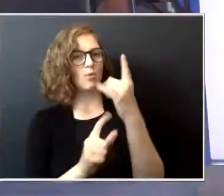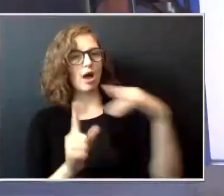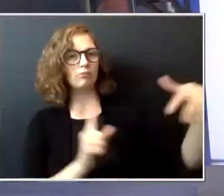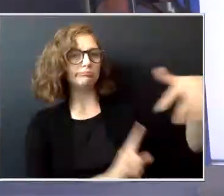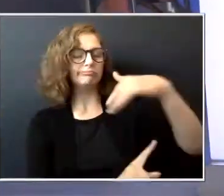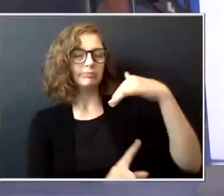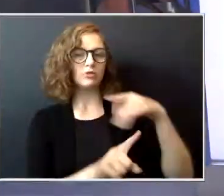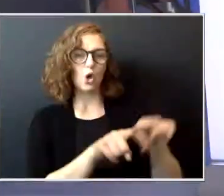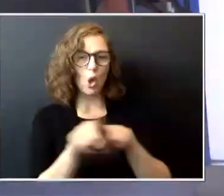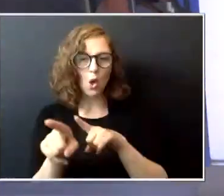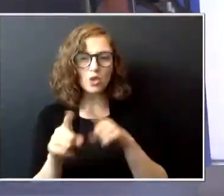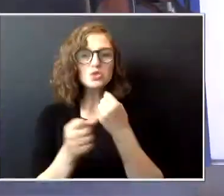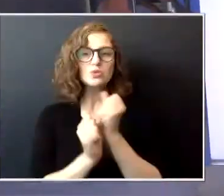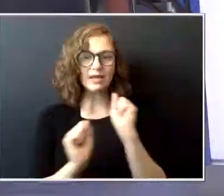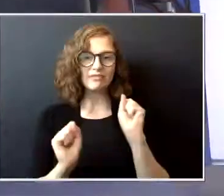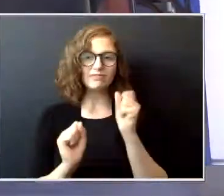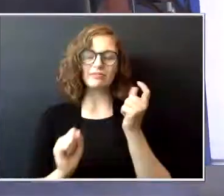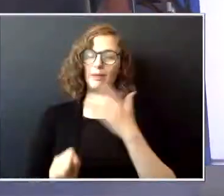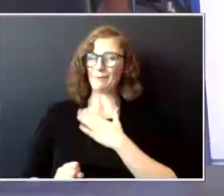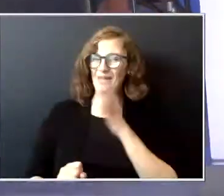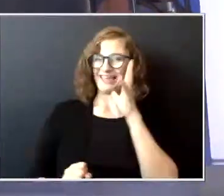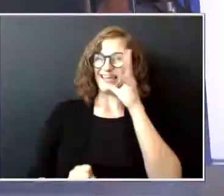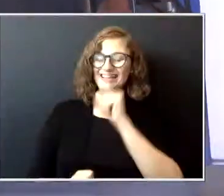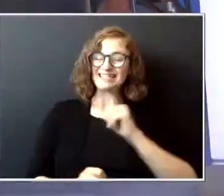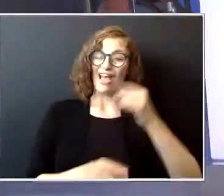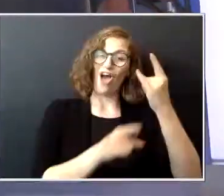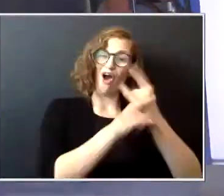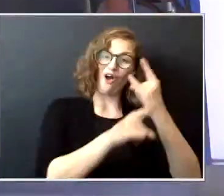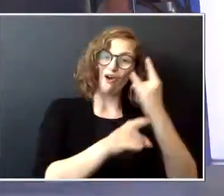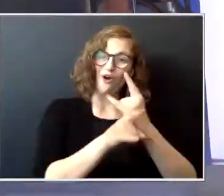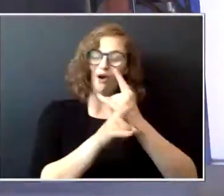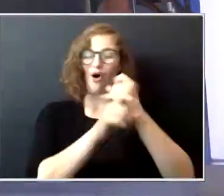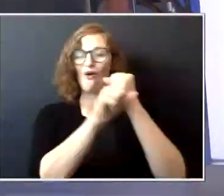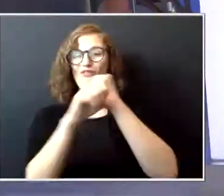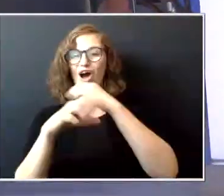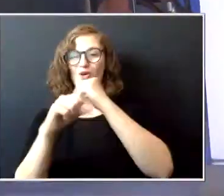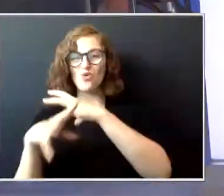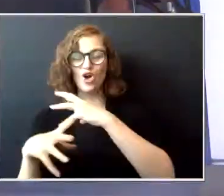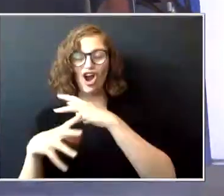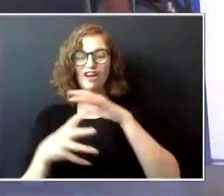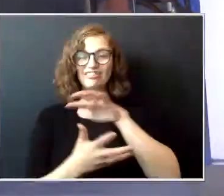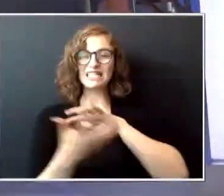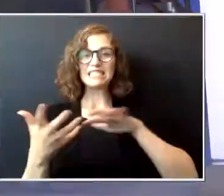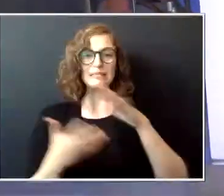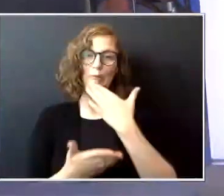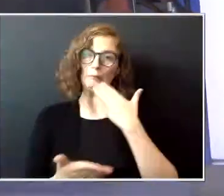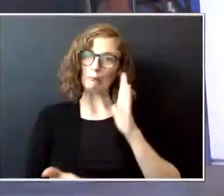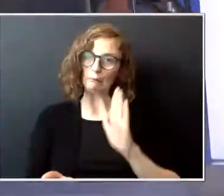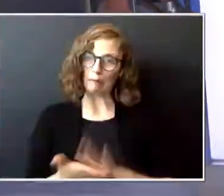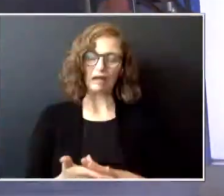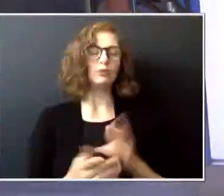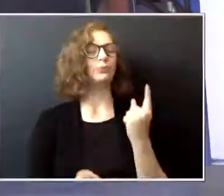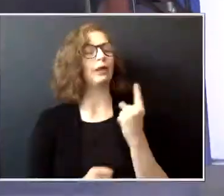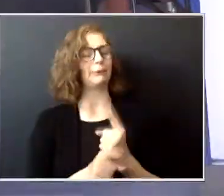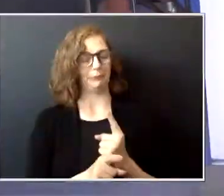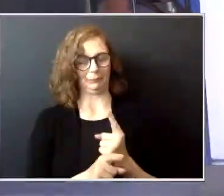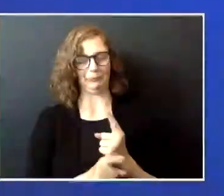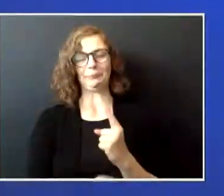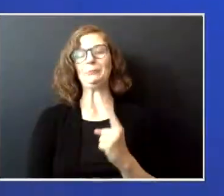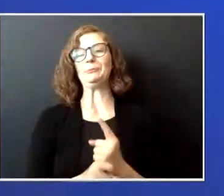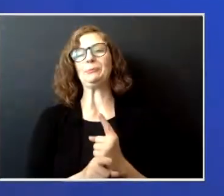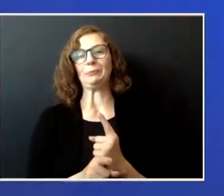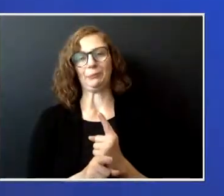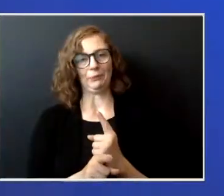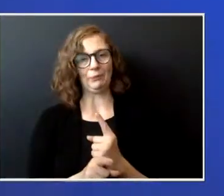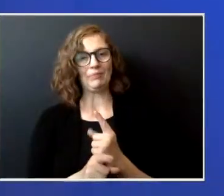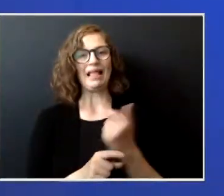fireworks are a bad combination. I bet most professionals aren't drunk when they're trying to play with fireworks. Absolutely. Right, yeah. Absolutely. Anything that's going to